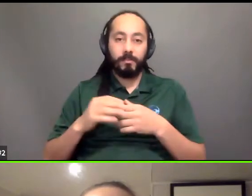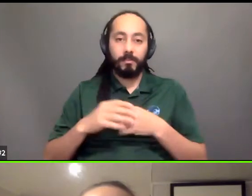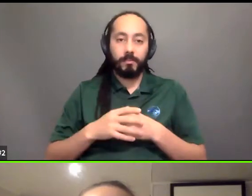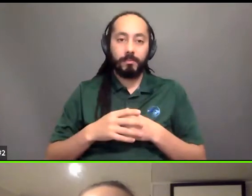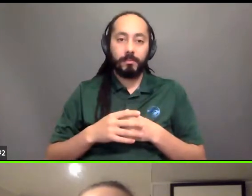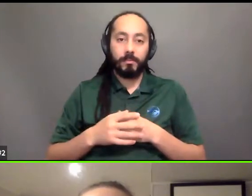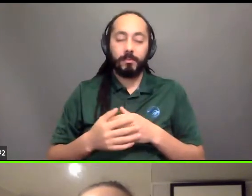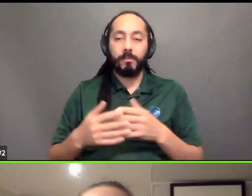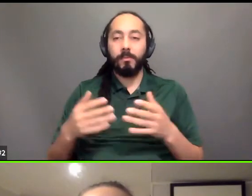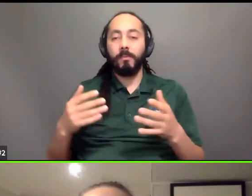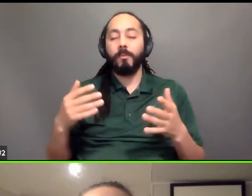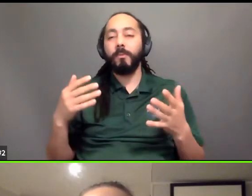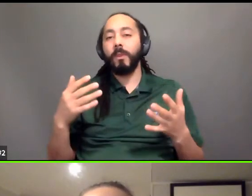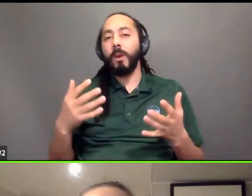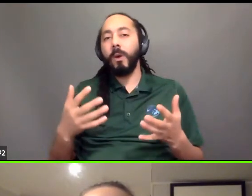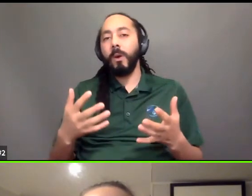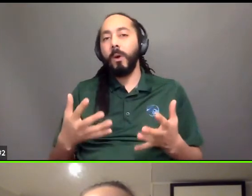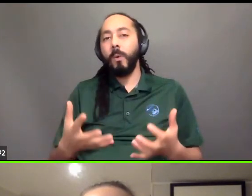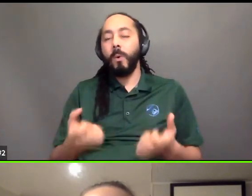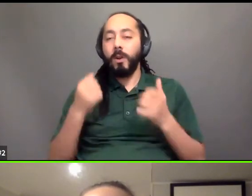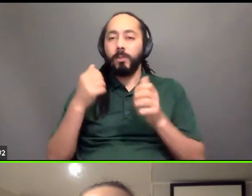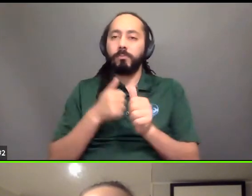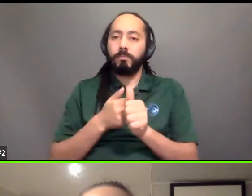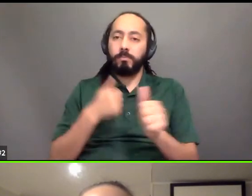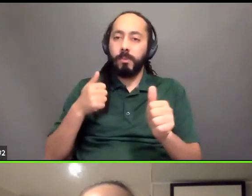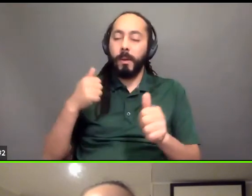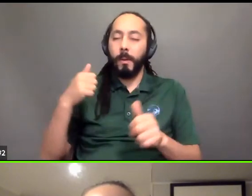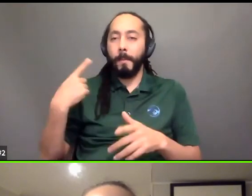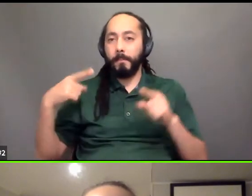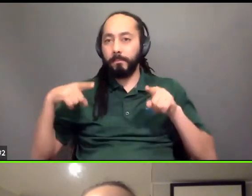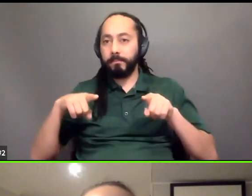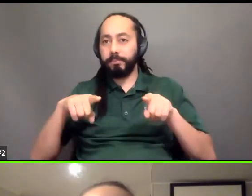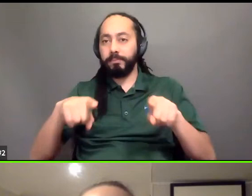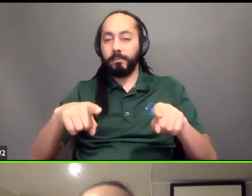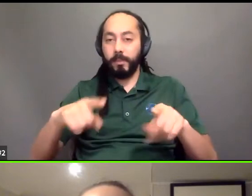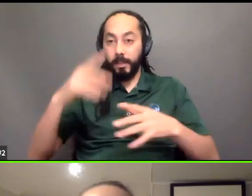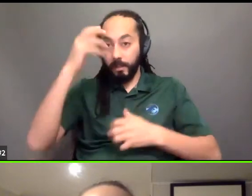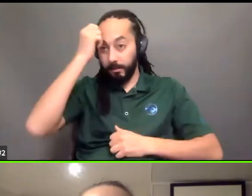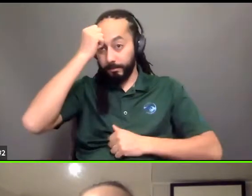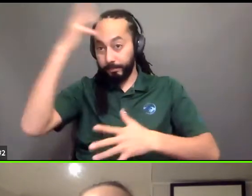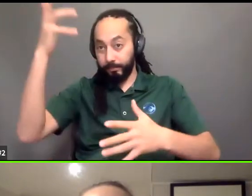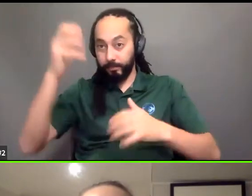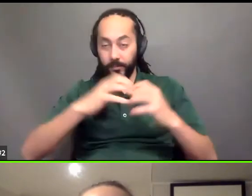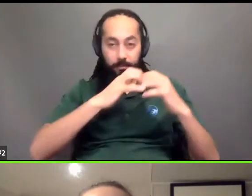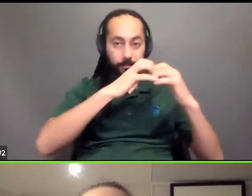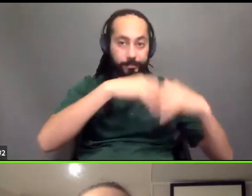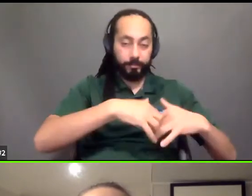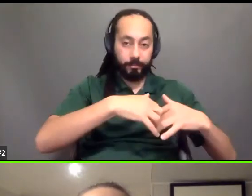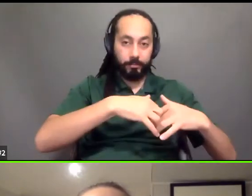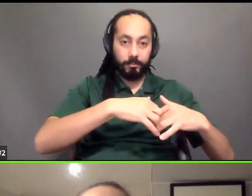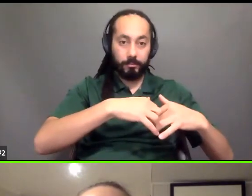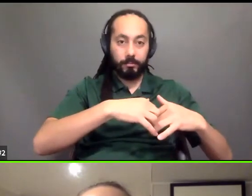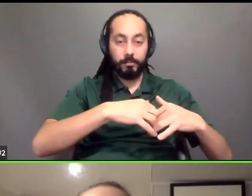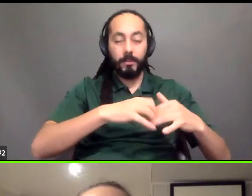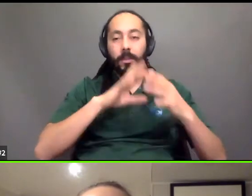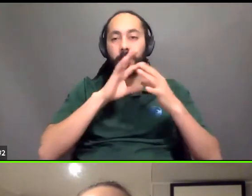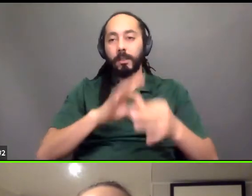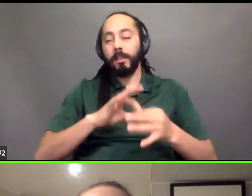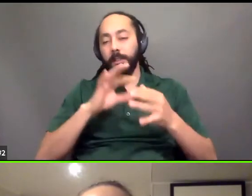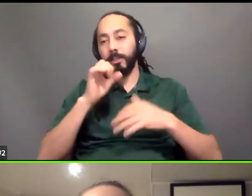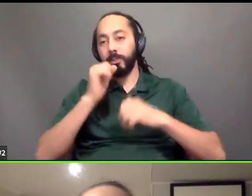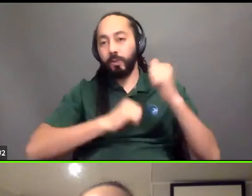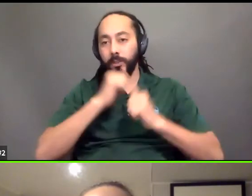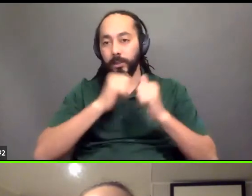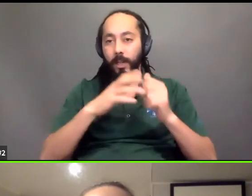a parallelism between decolonization and abolition in terms of infrastructures and places of